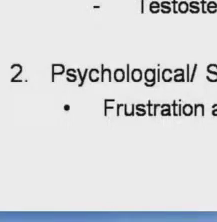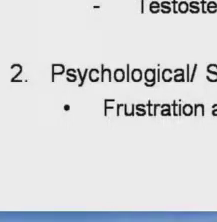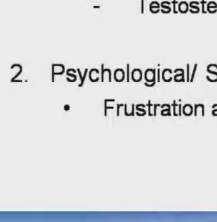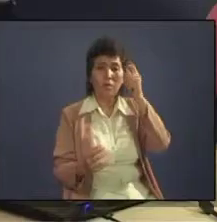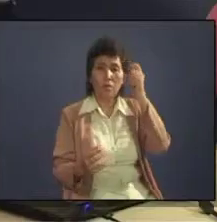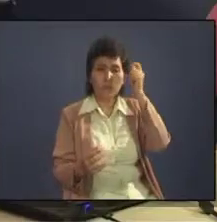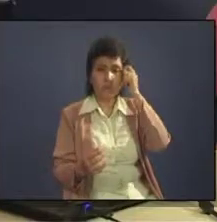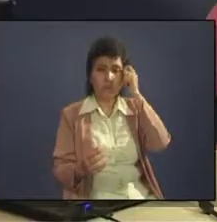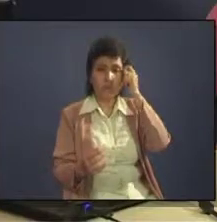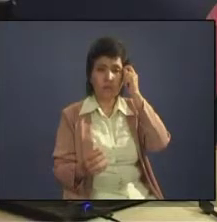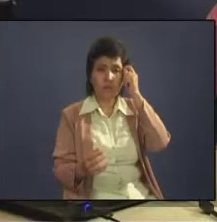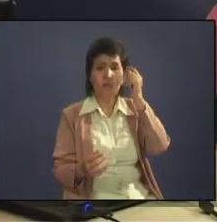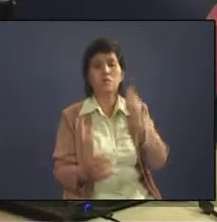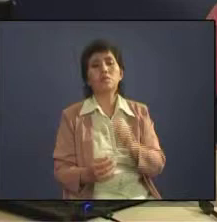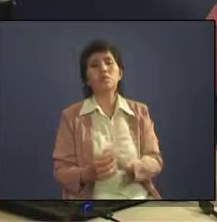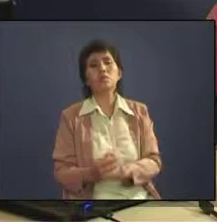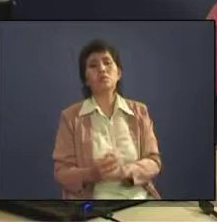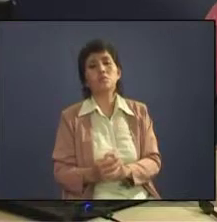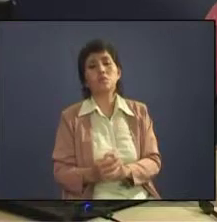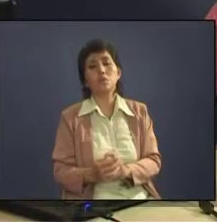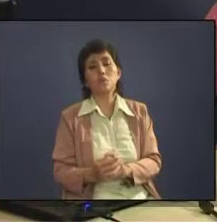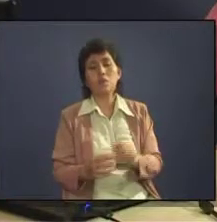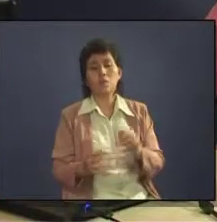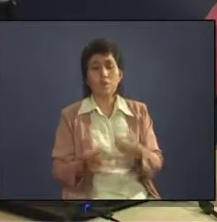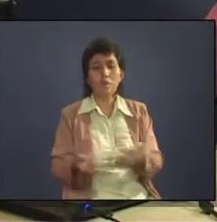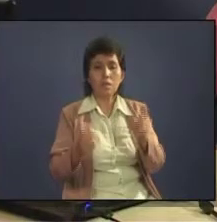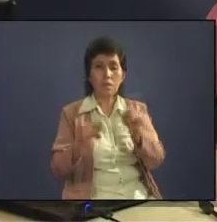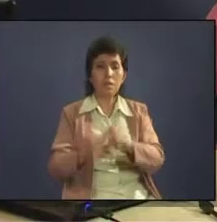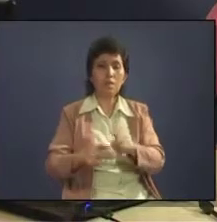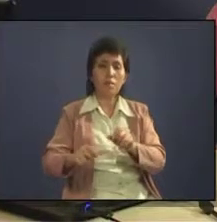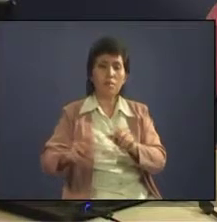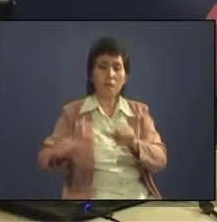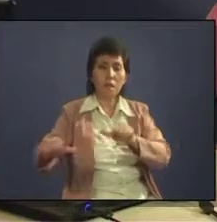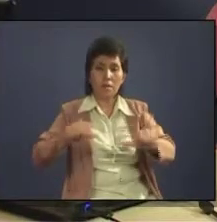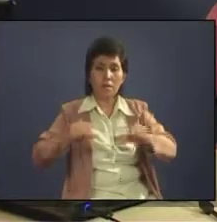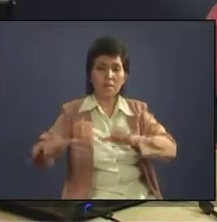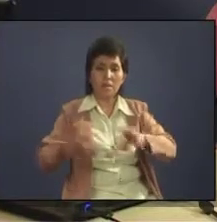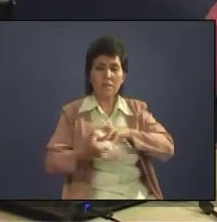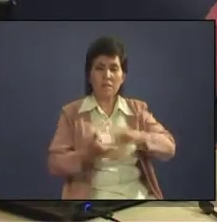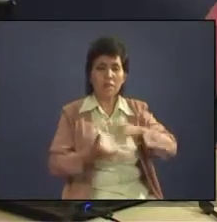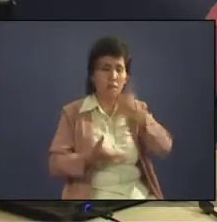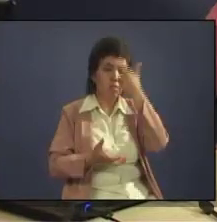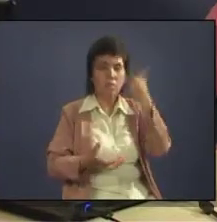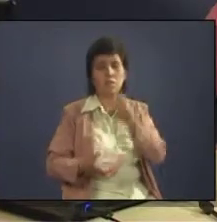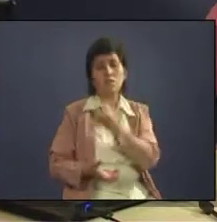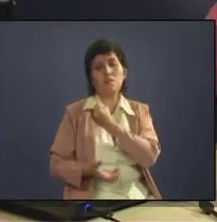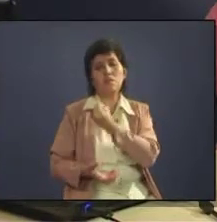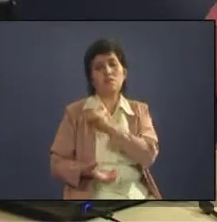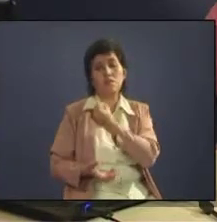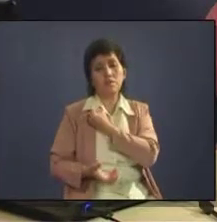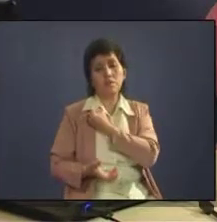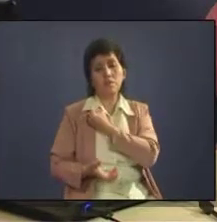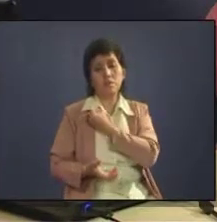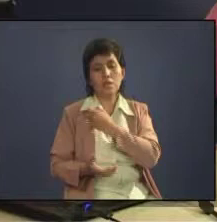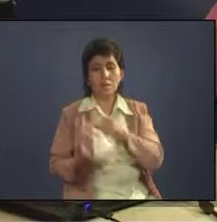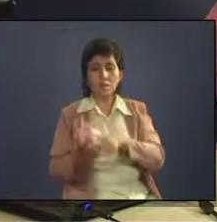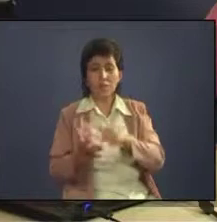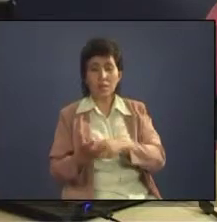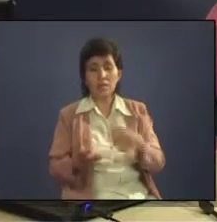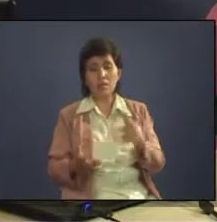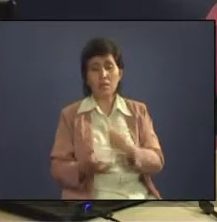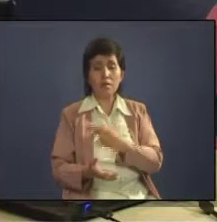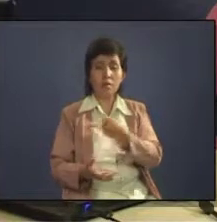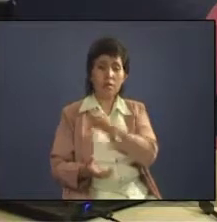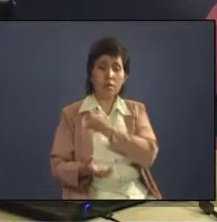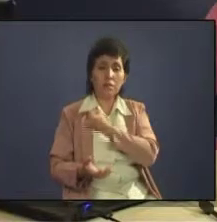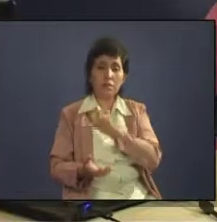The frustration aggression theory says that we become aggressive because we are frustrated first, okay? Sometimes we are frustrated,